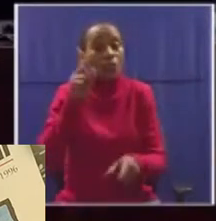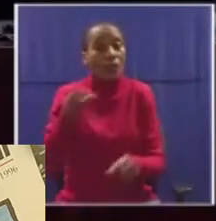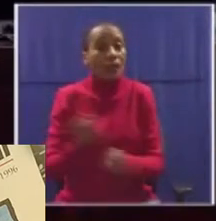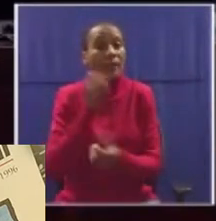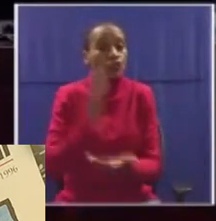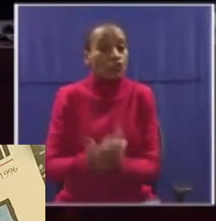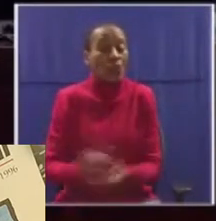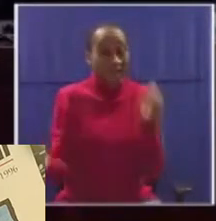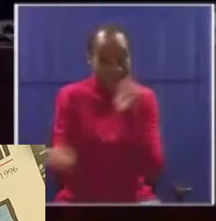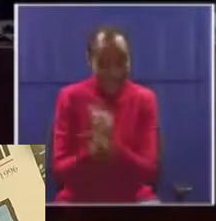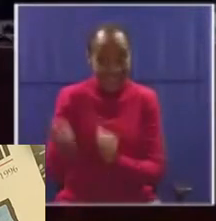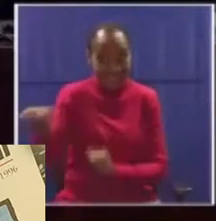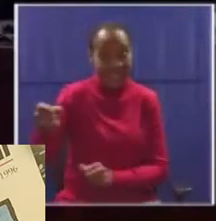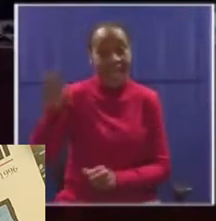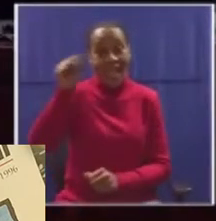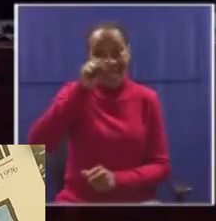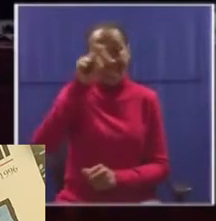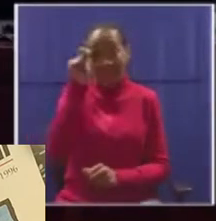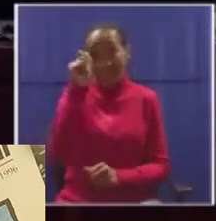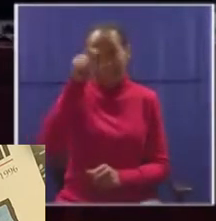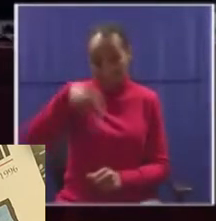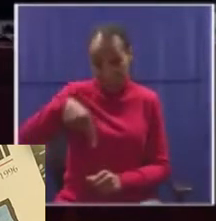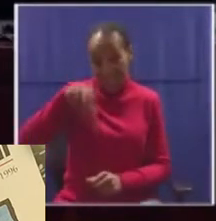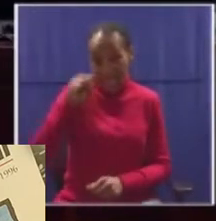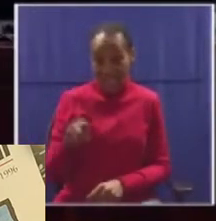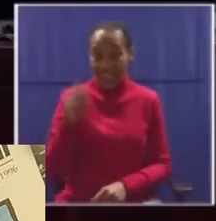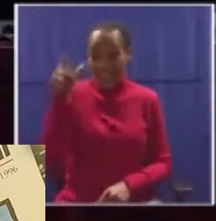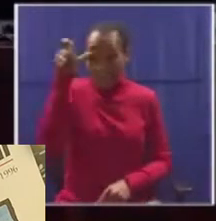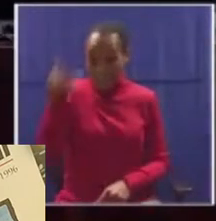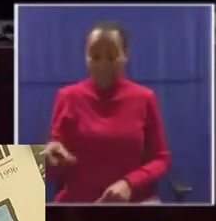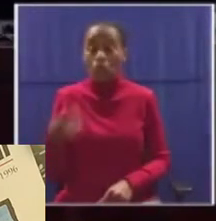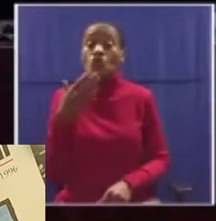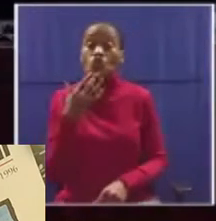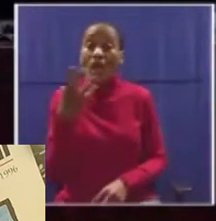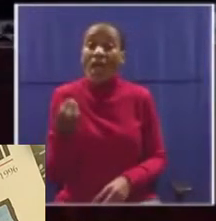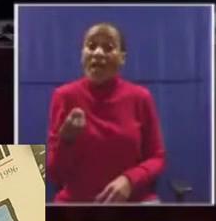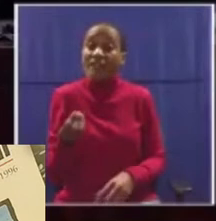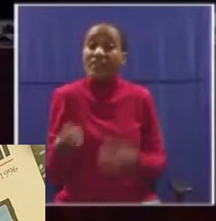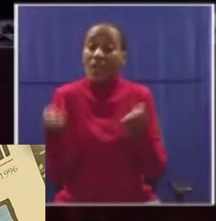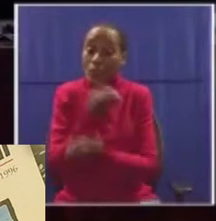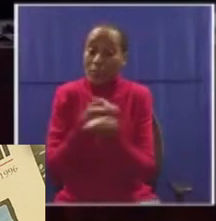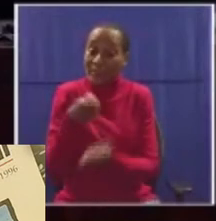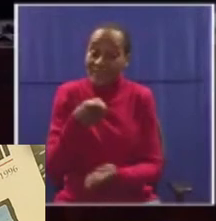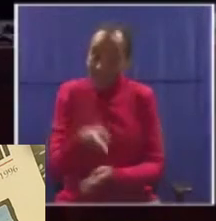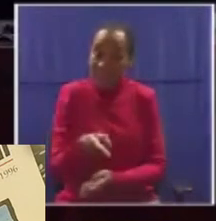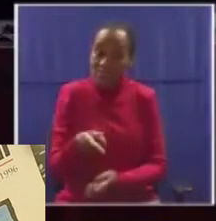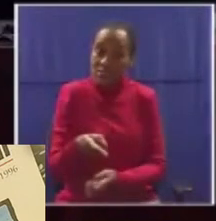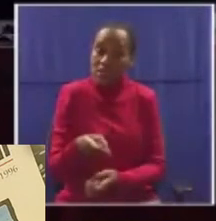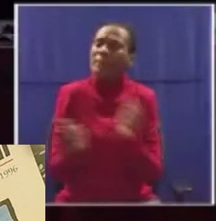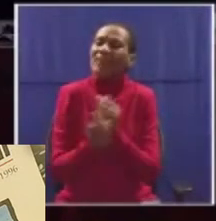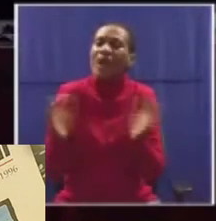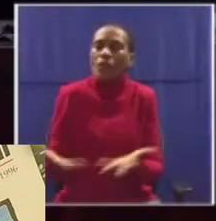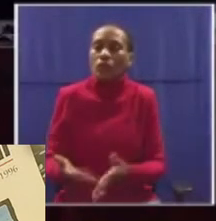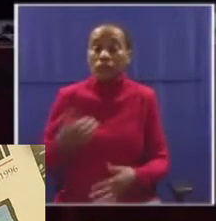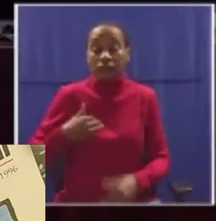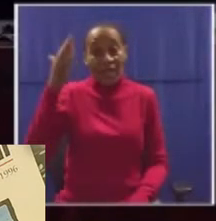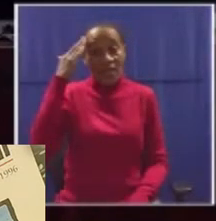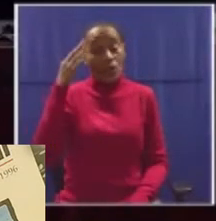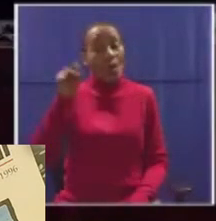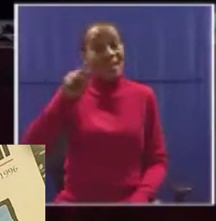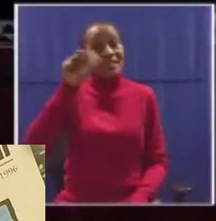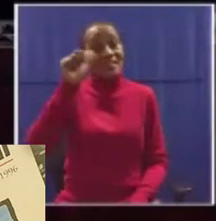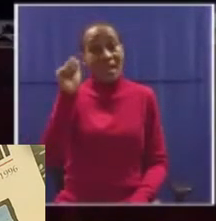holding saps to account and waiting those who will come to possess and use this equipment we know for a fact that